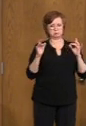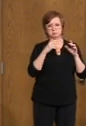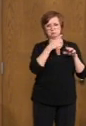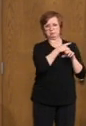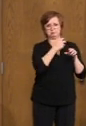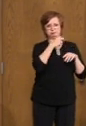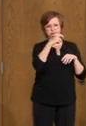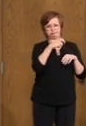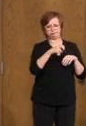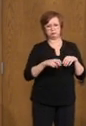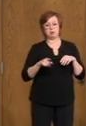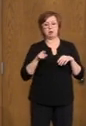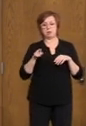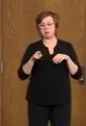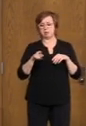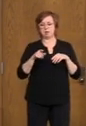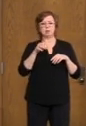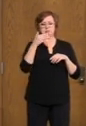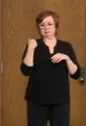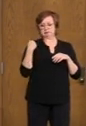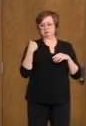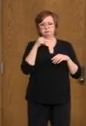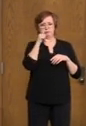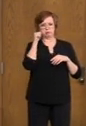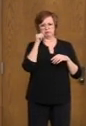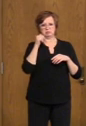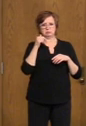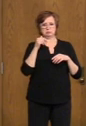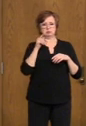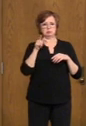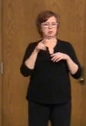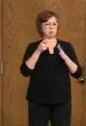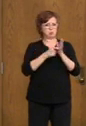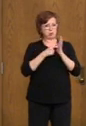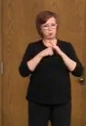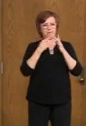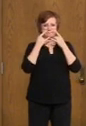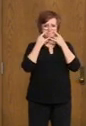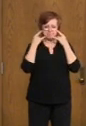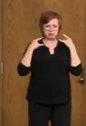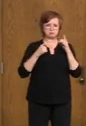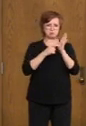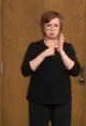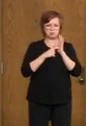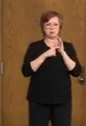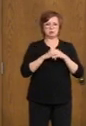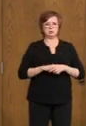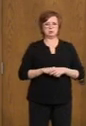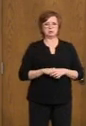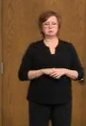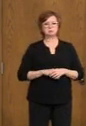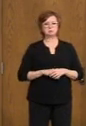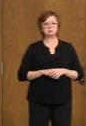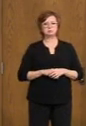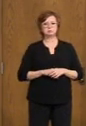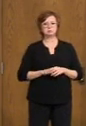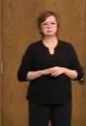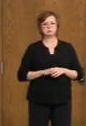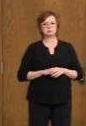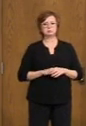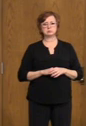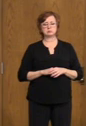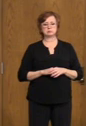yes, they did introduce mask mandates initially at county and at level, and then at a state level,